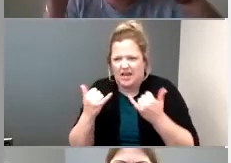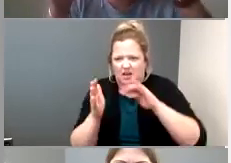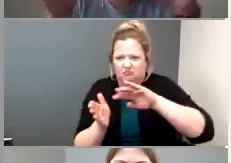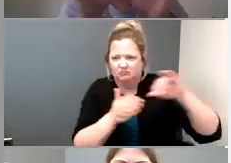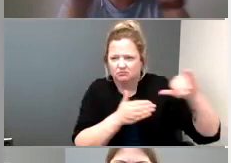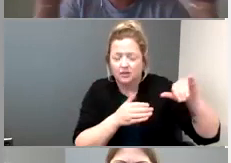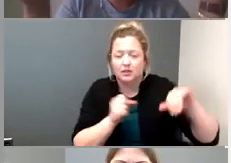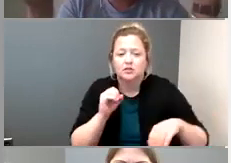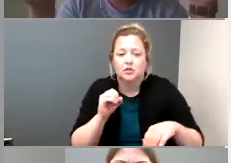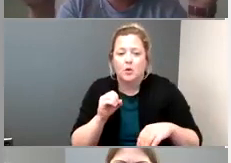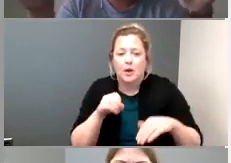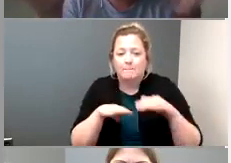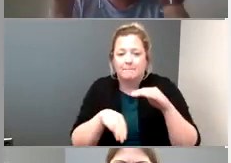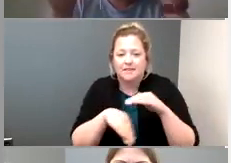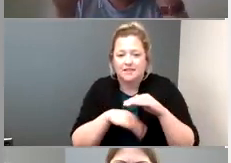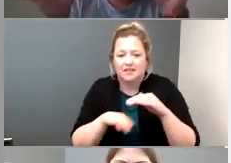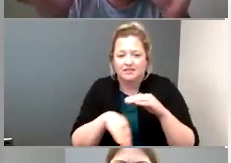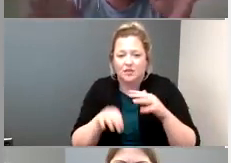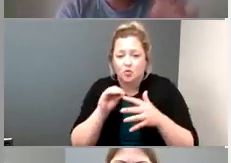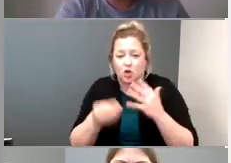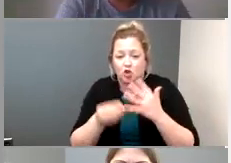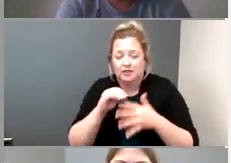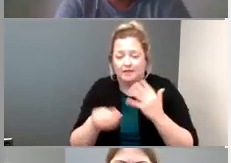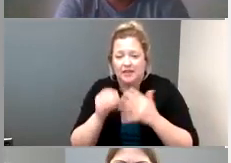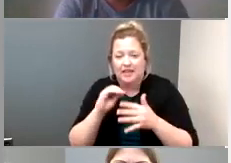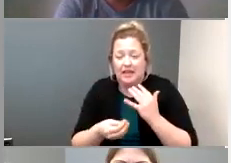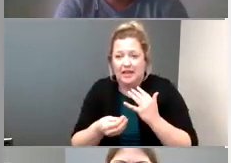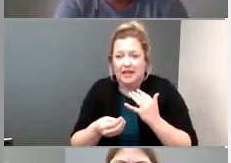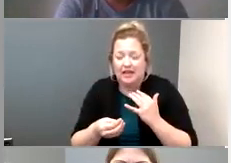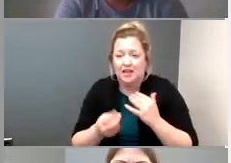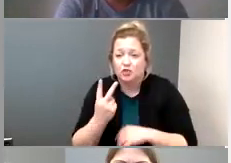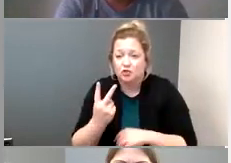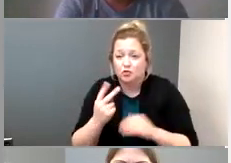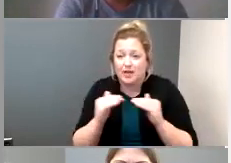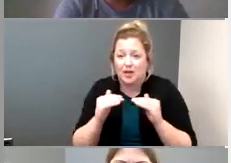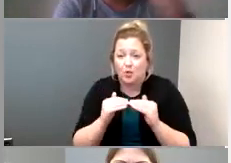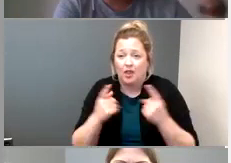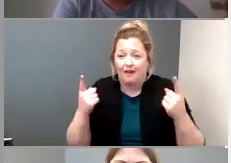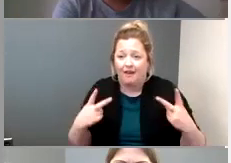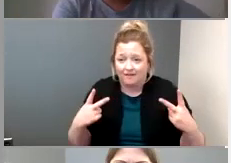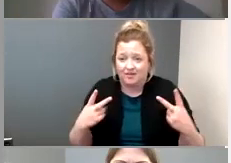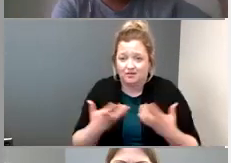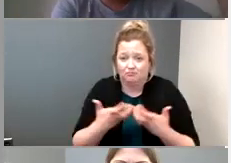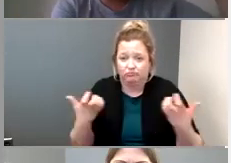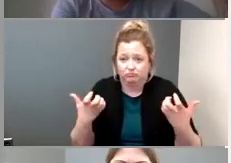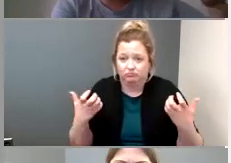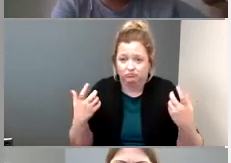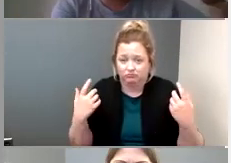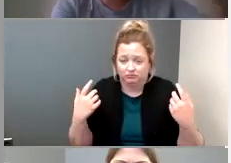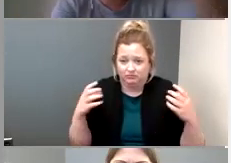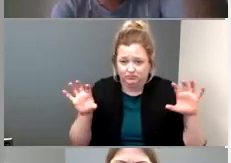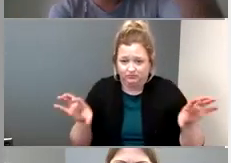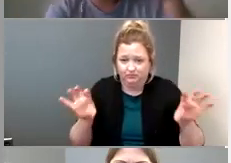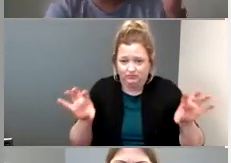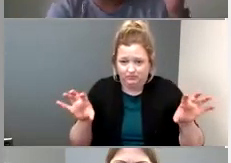essentially it breaks that array into two halves, two equal halves, where the first array is all the numbers from index